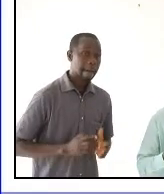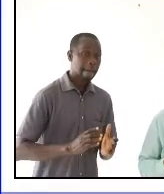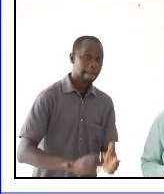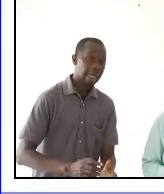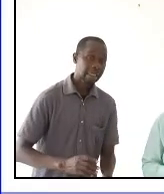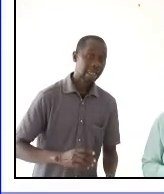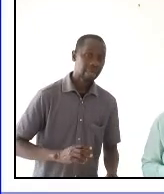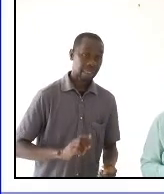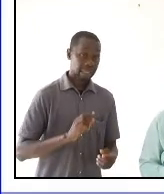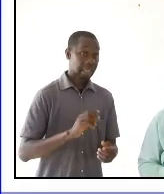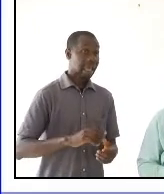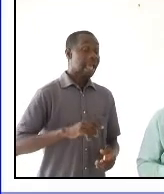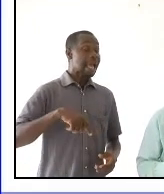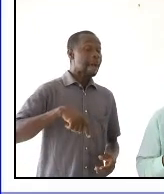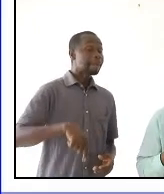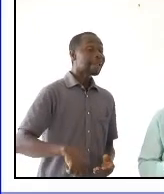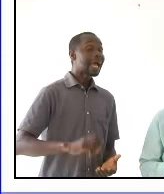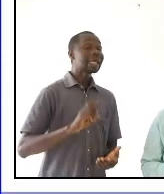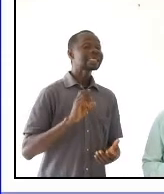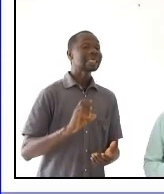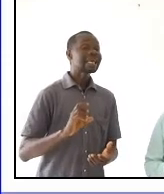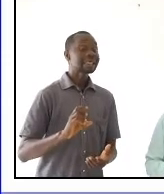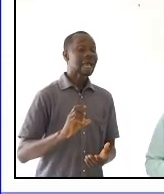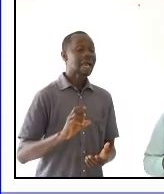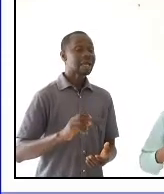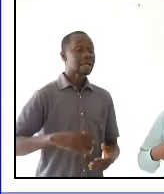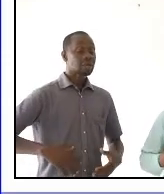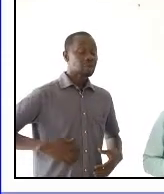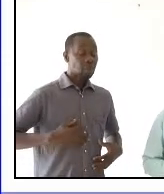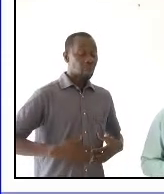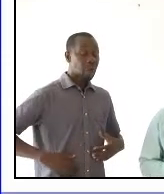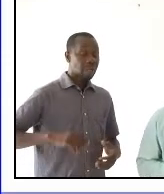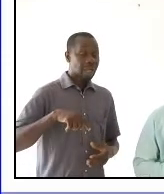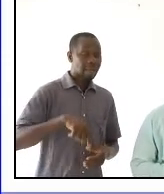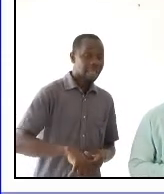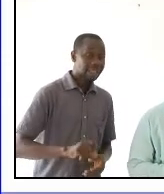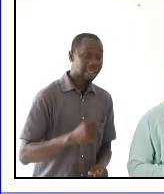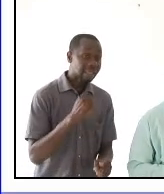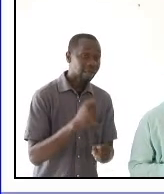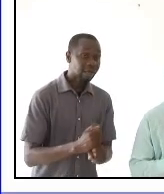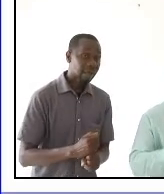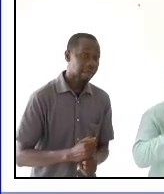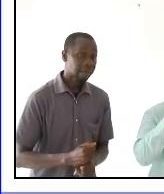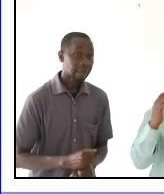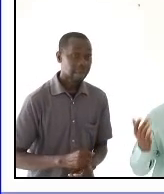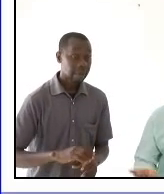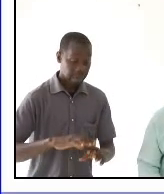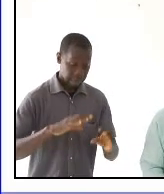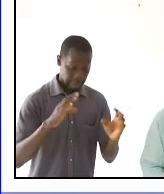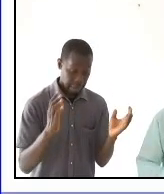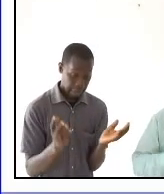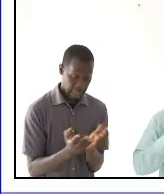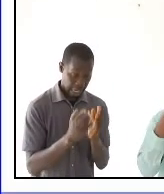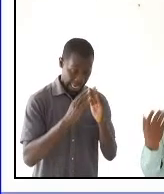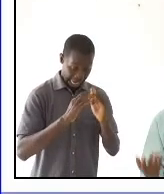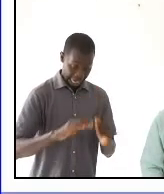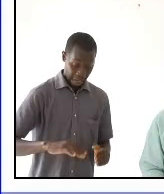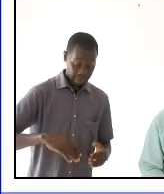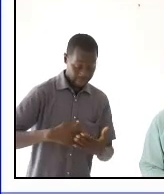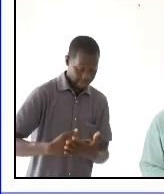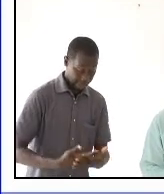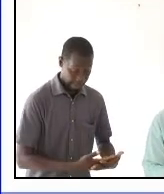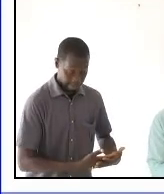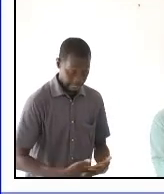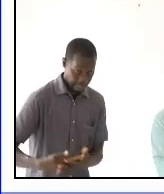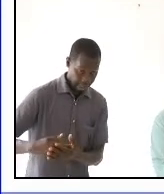the placenta, remember we said in the wall of the uterus, the placenta forms, and that was housing the baby, nourishing the baby